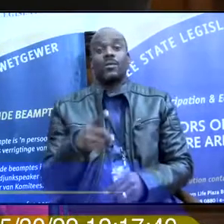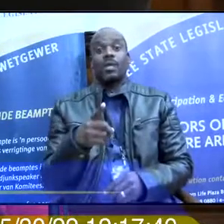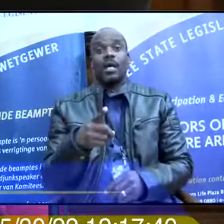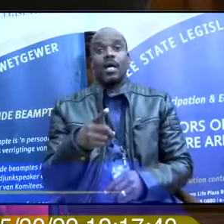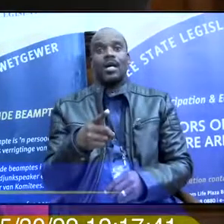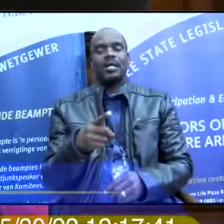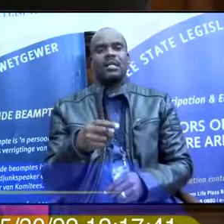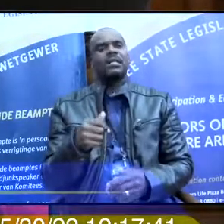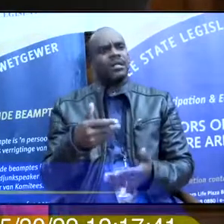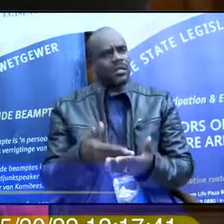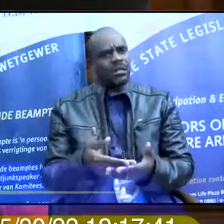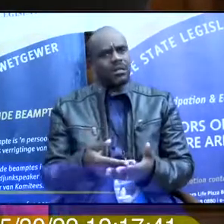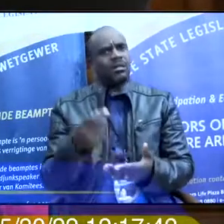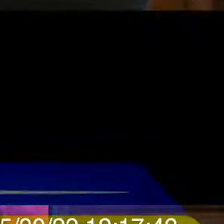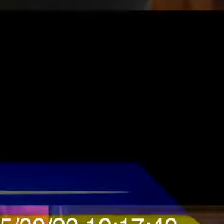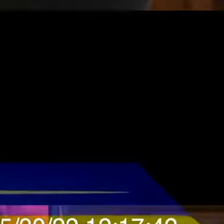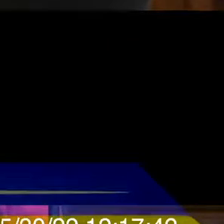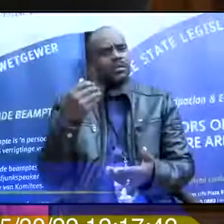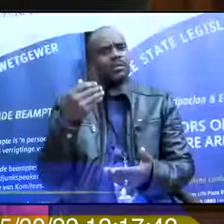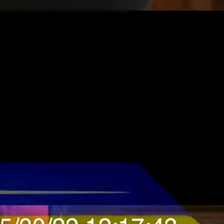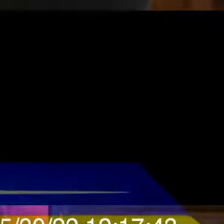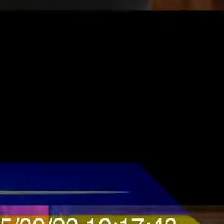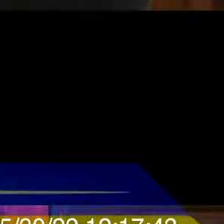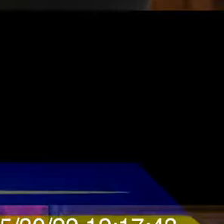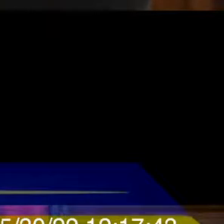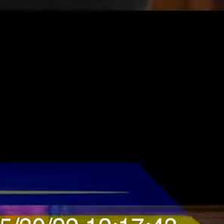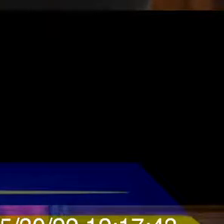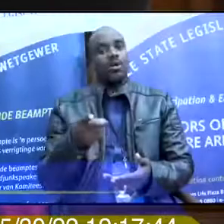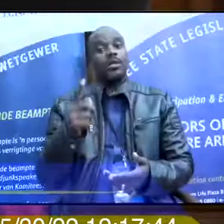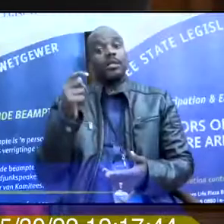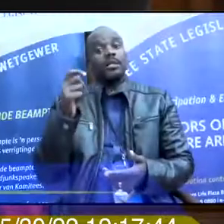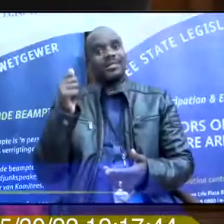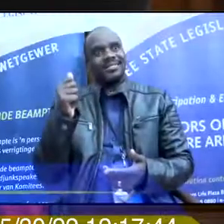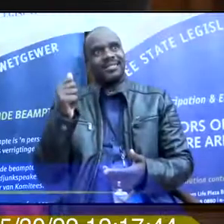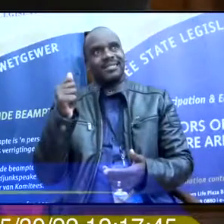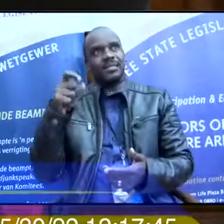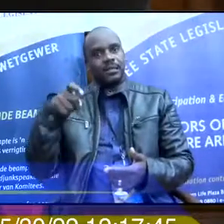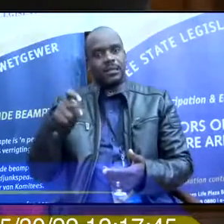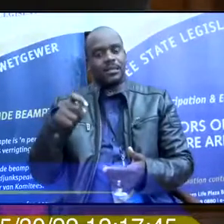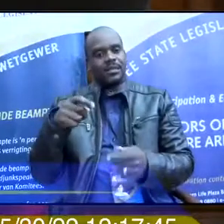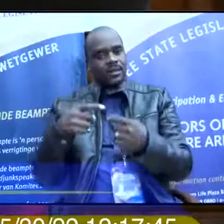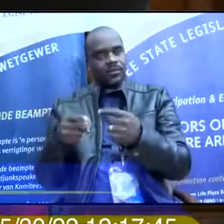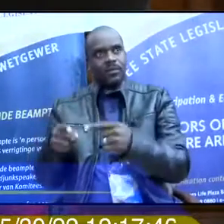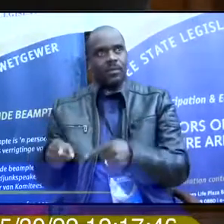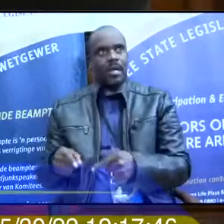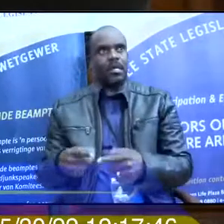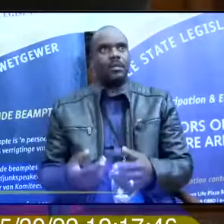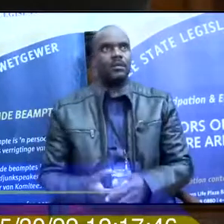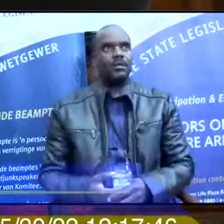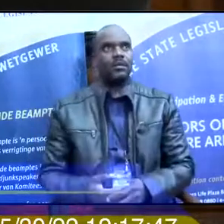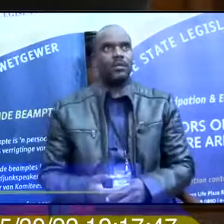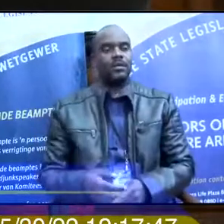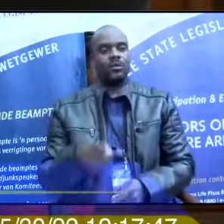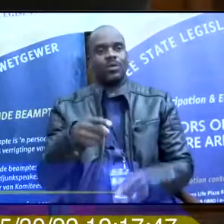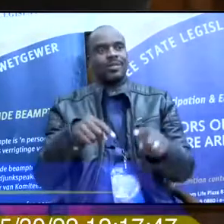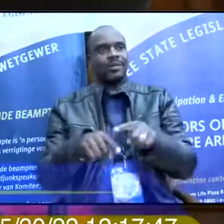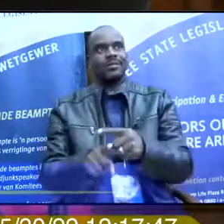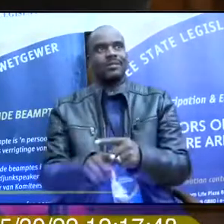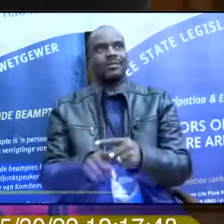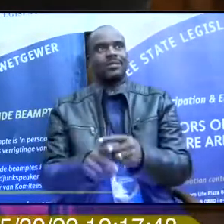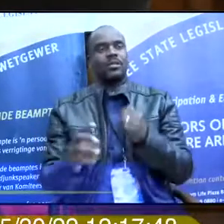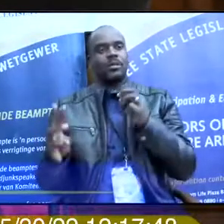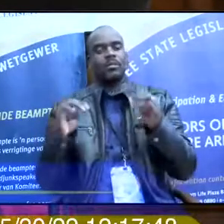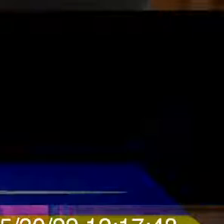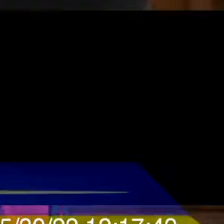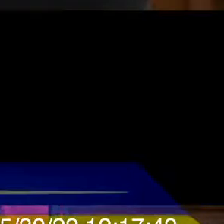them there were also other tax holidays that were given to them and those are the things that managed to